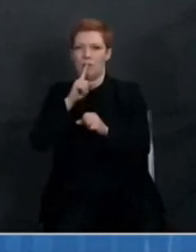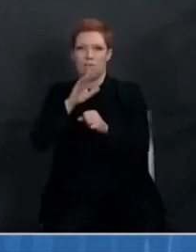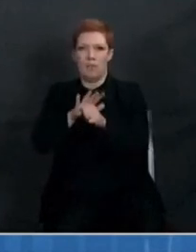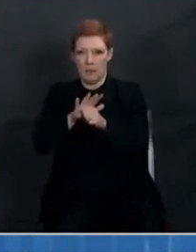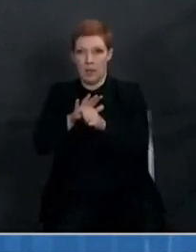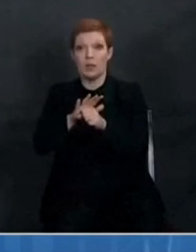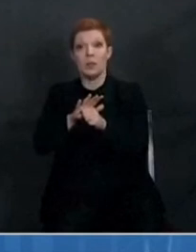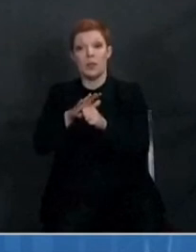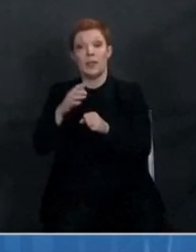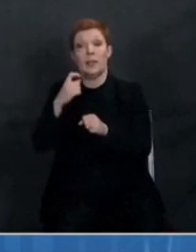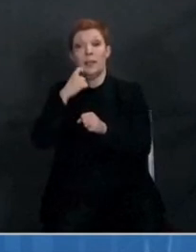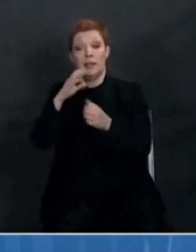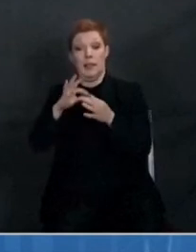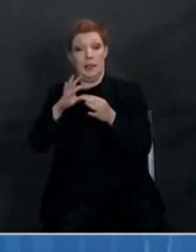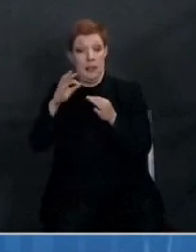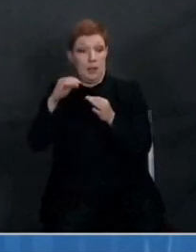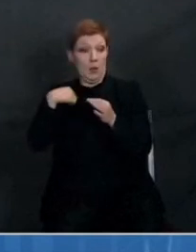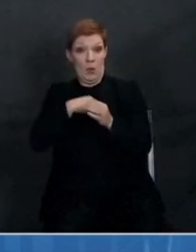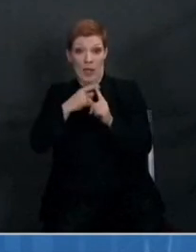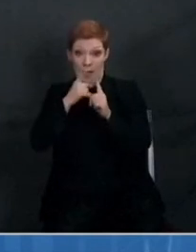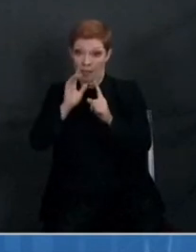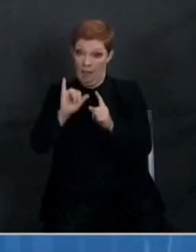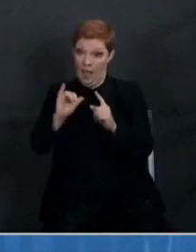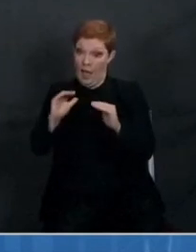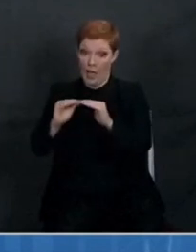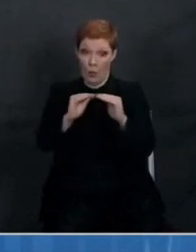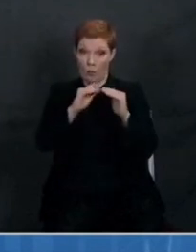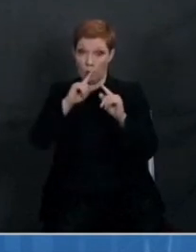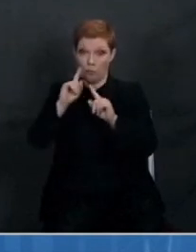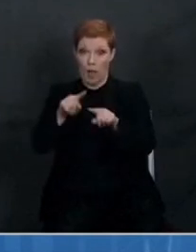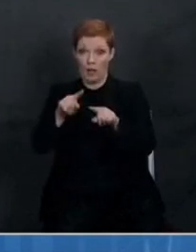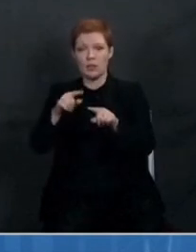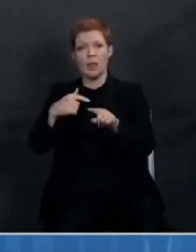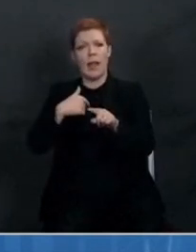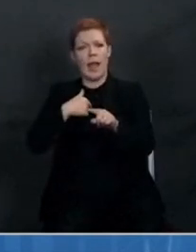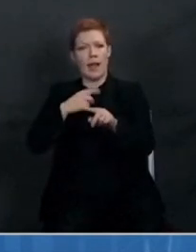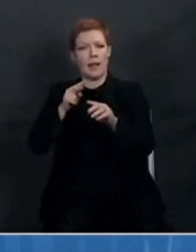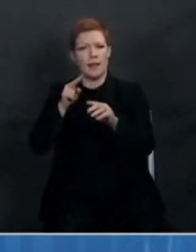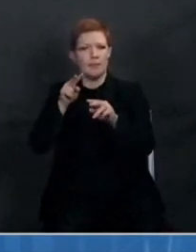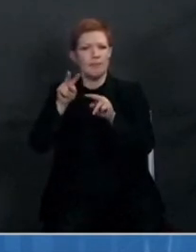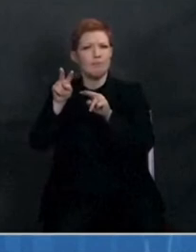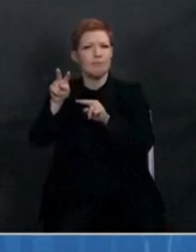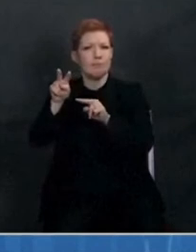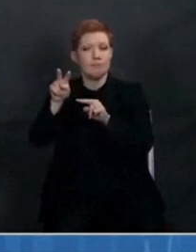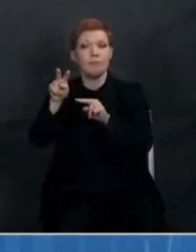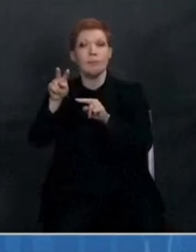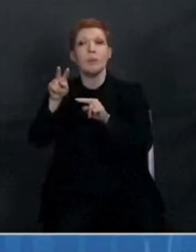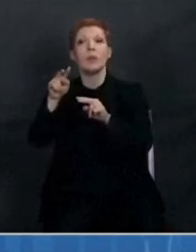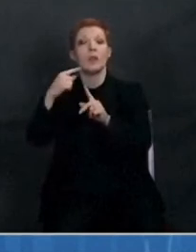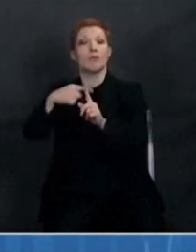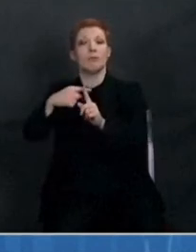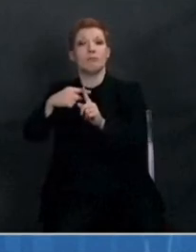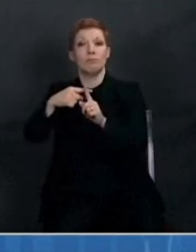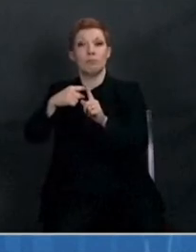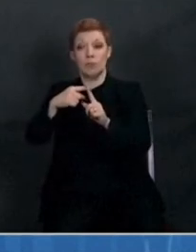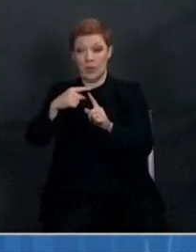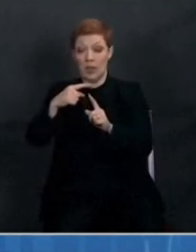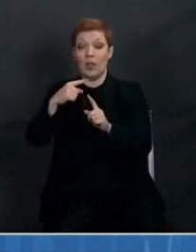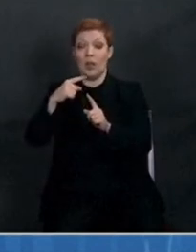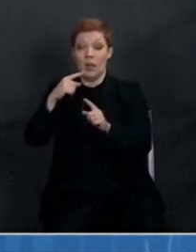equitable response. I think it's very encouraging. You know, I shared that at the beginning of the pandemic, in terms of race ethnicity data on